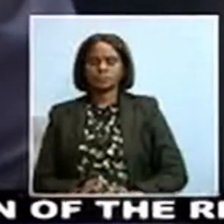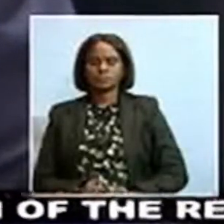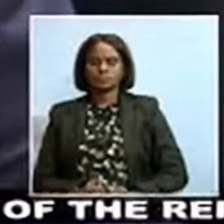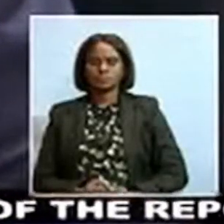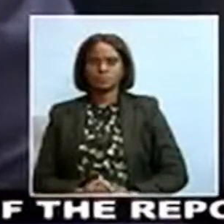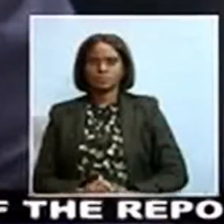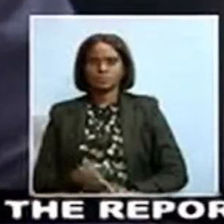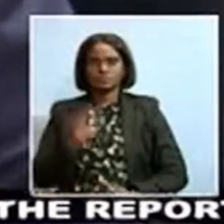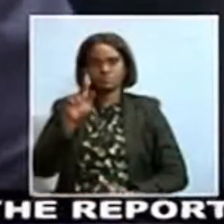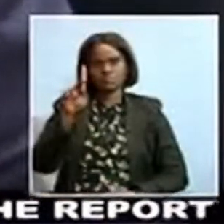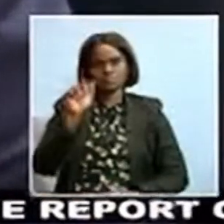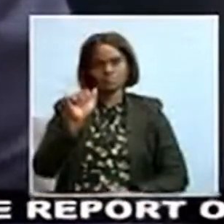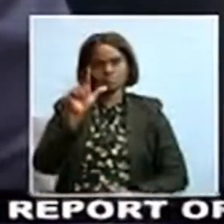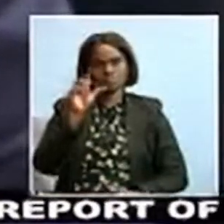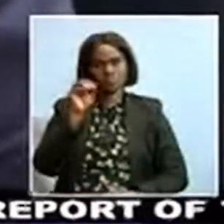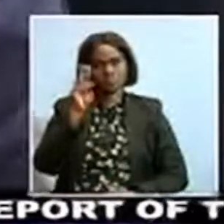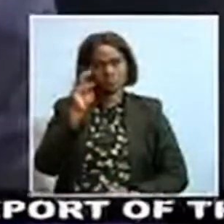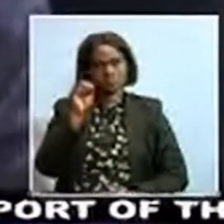Honorable Kalo.